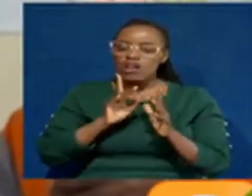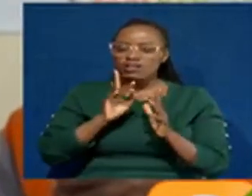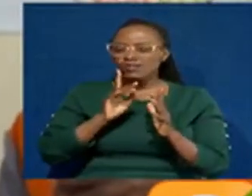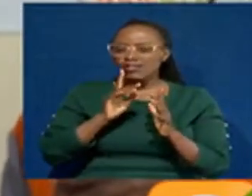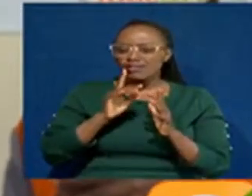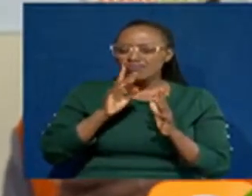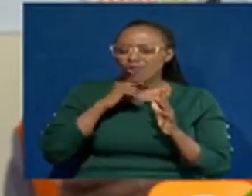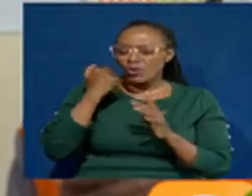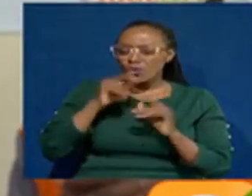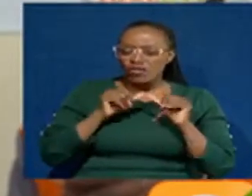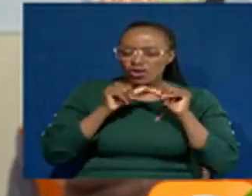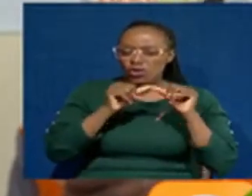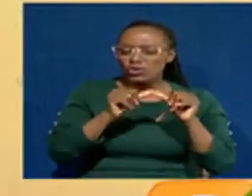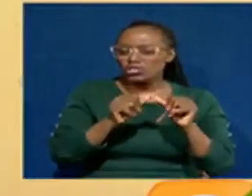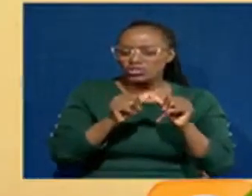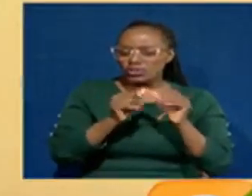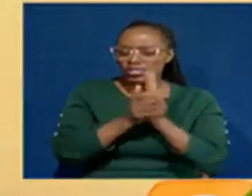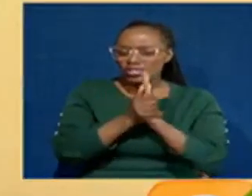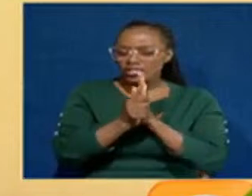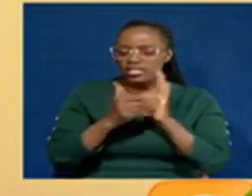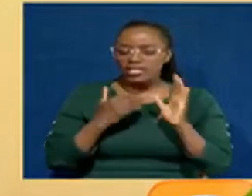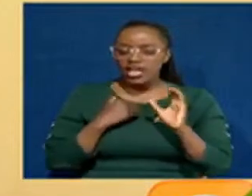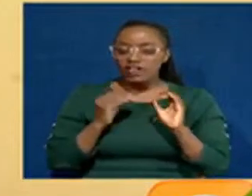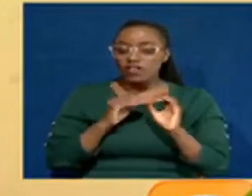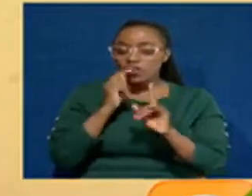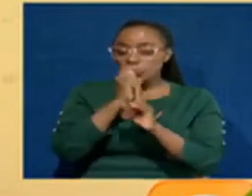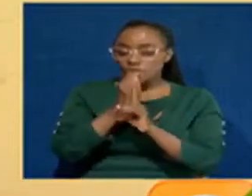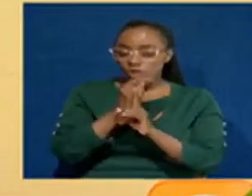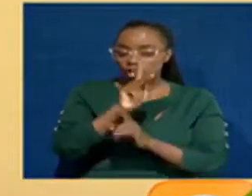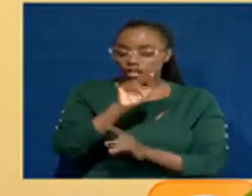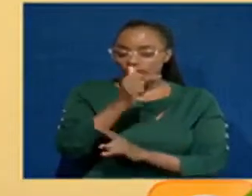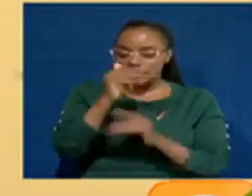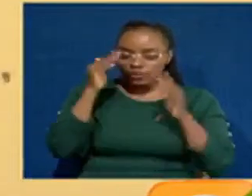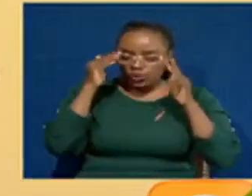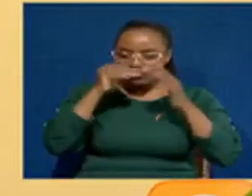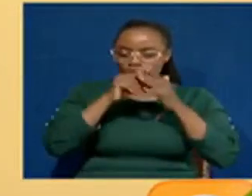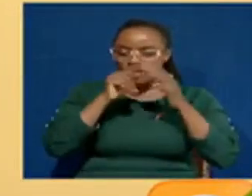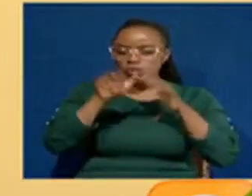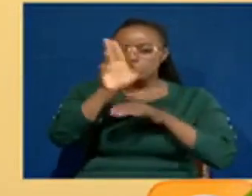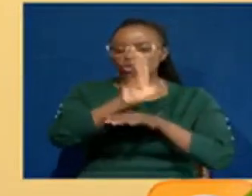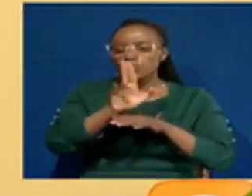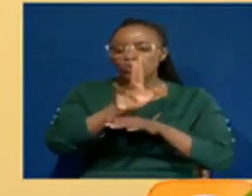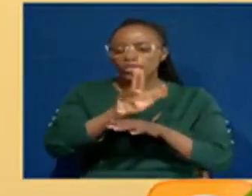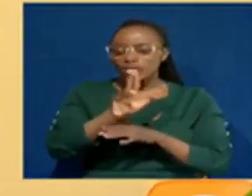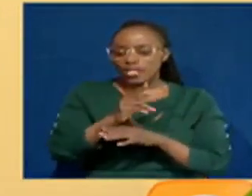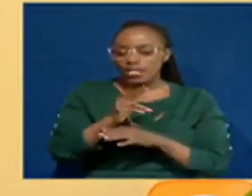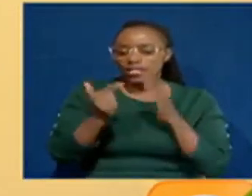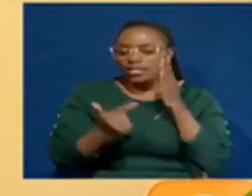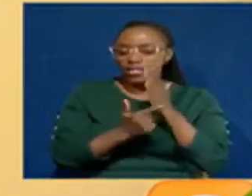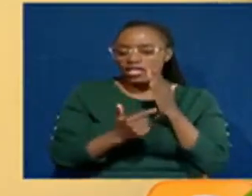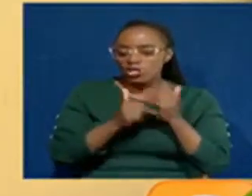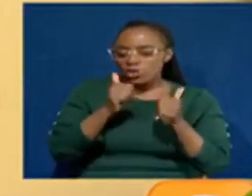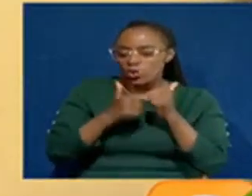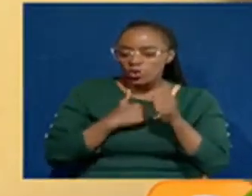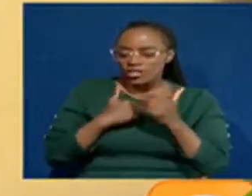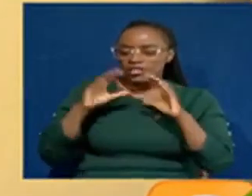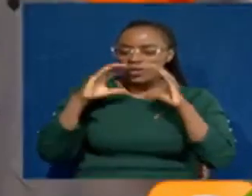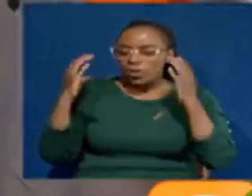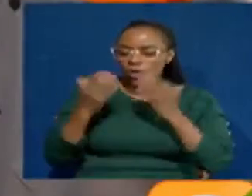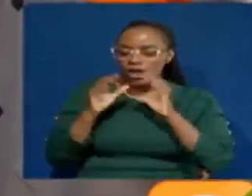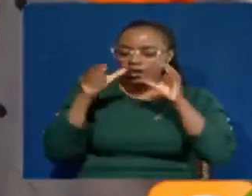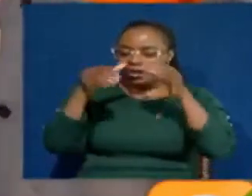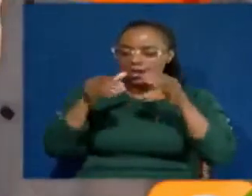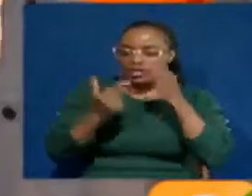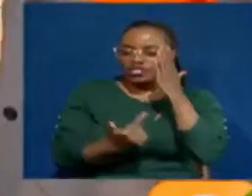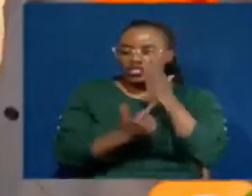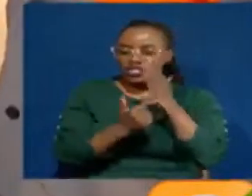being continually upskilled. So for Toolkit, we focus on using the latest technology, world-class technologies,